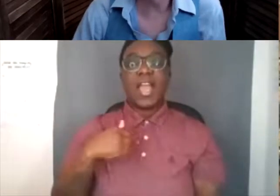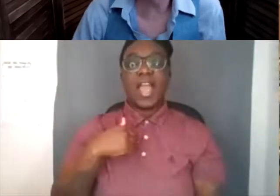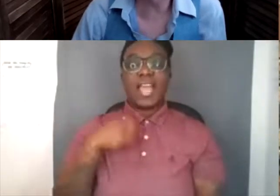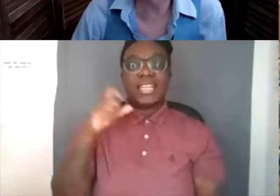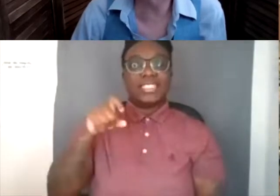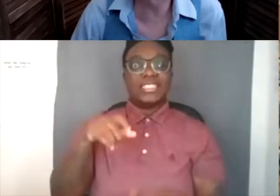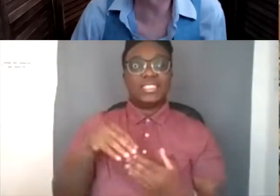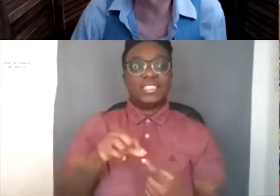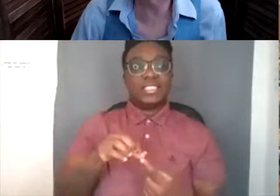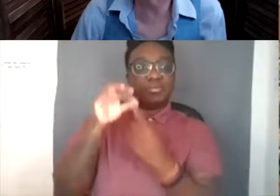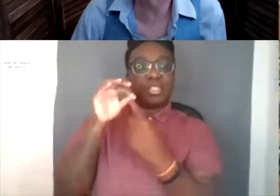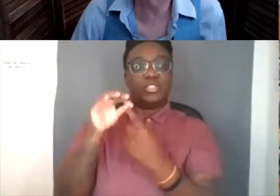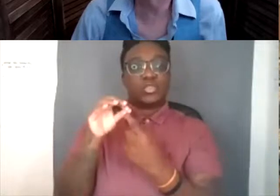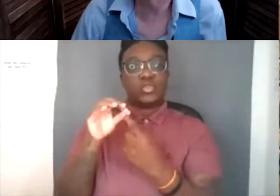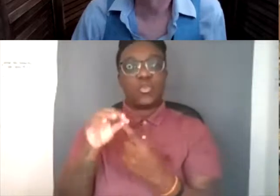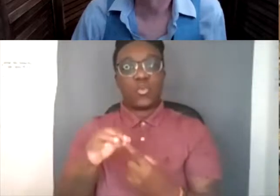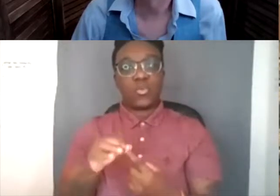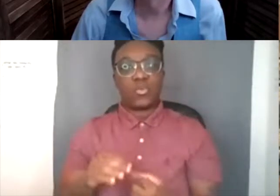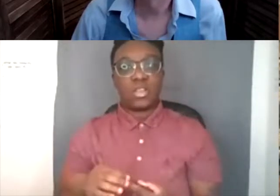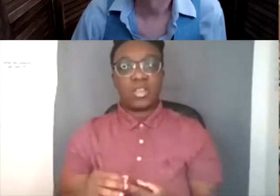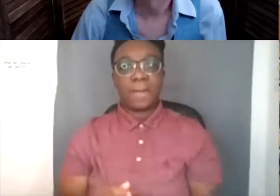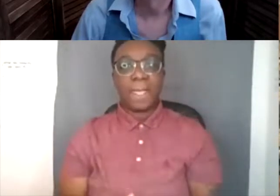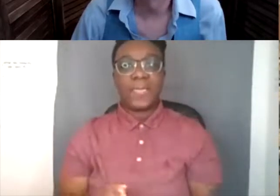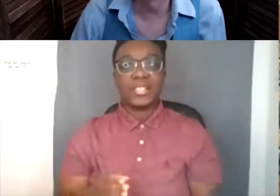And I bet you still eat matzo balls.